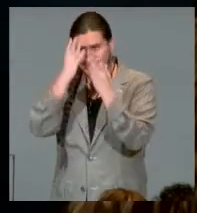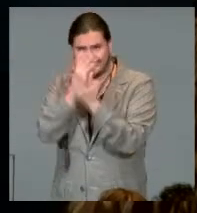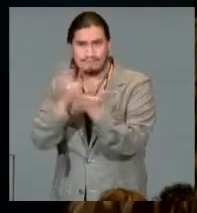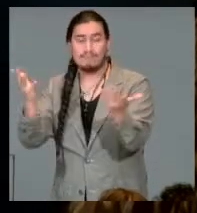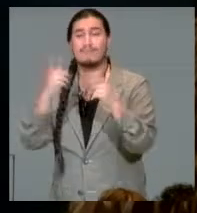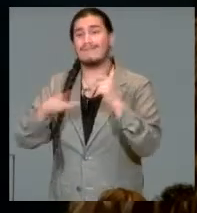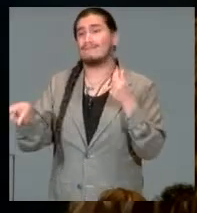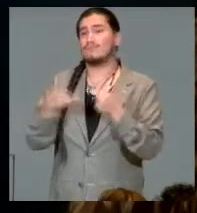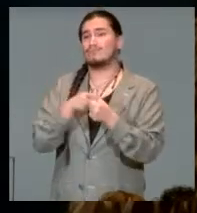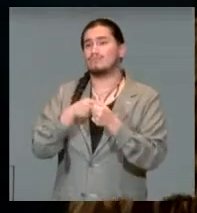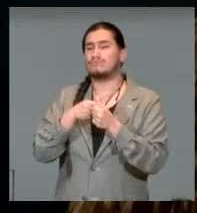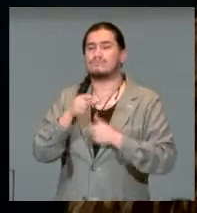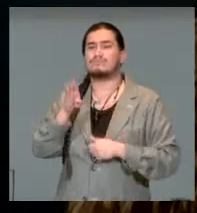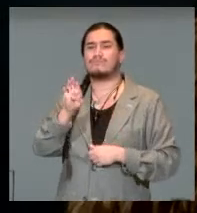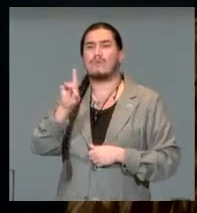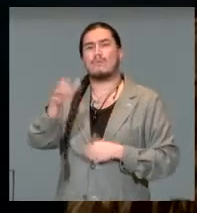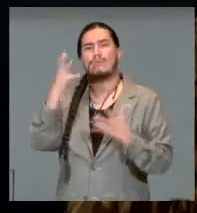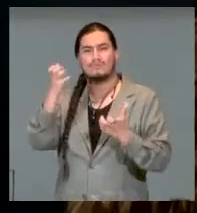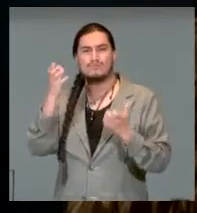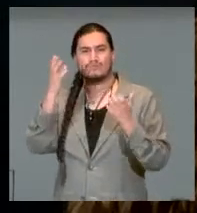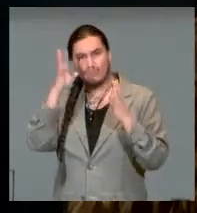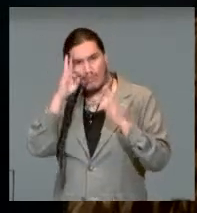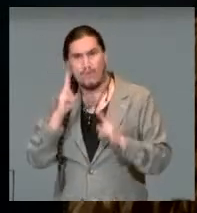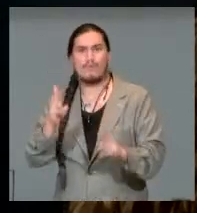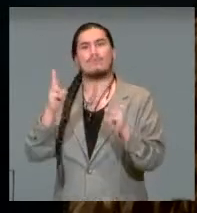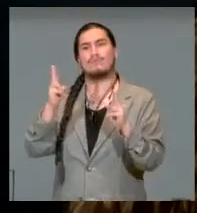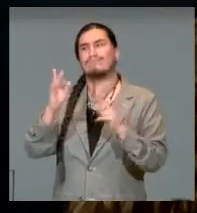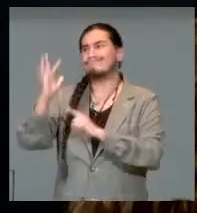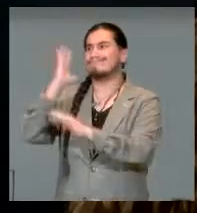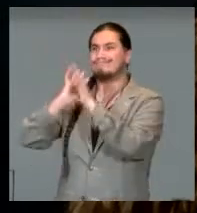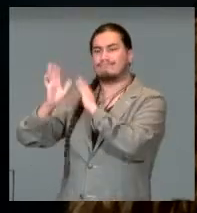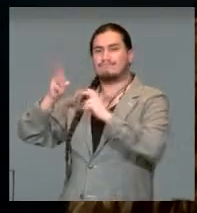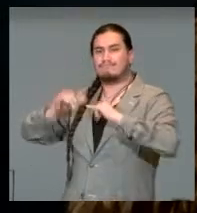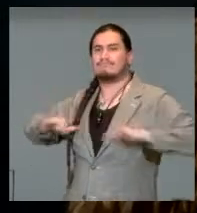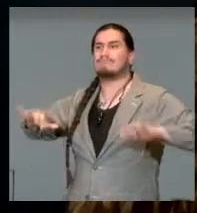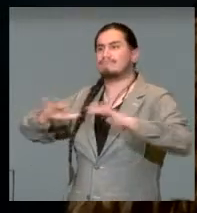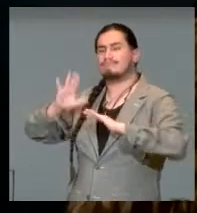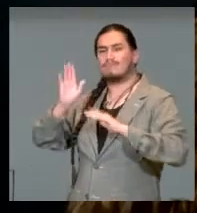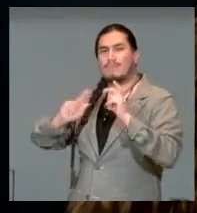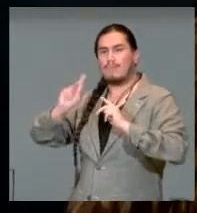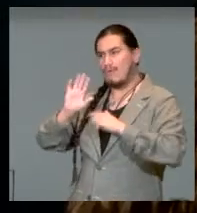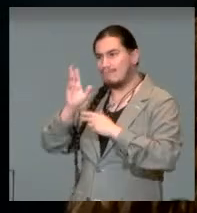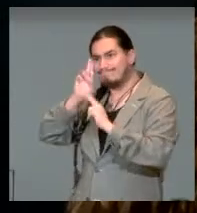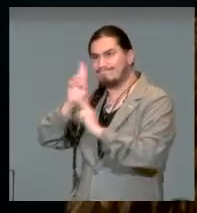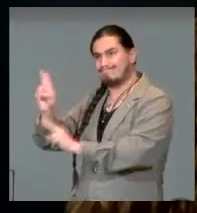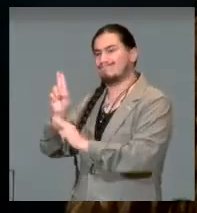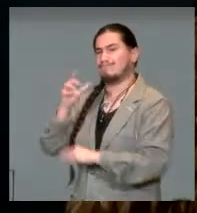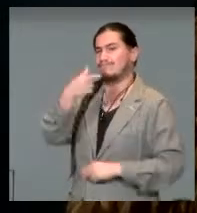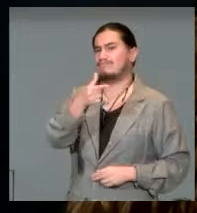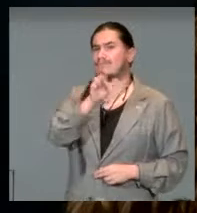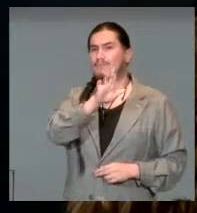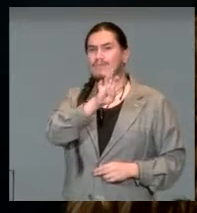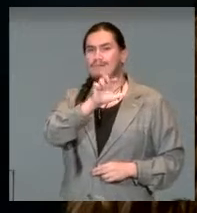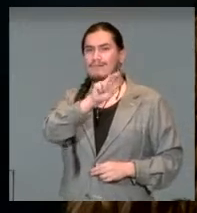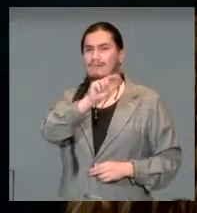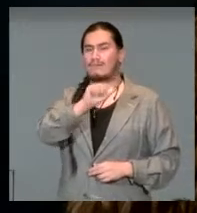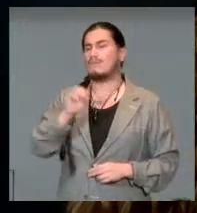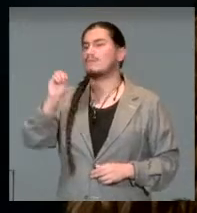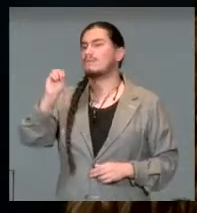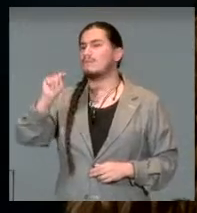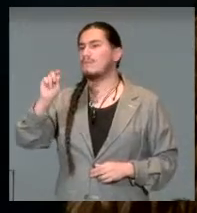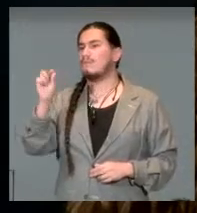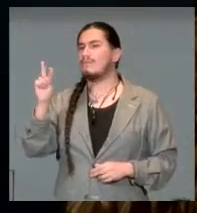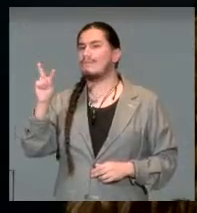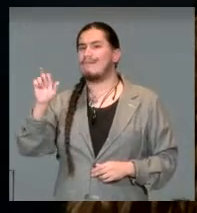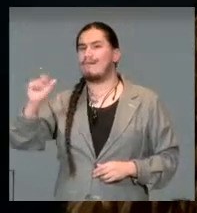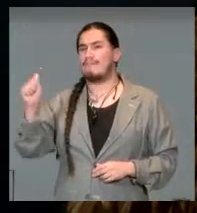like to honor the ancestors of these lands. We'd like to acknowledge and recognize the Gabrielino, the Tongva peoples, who